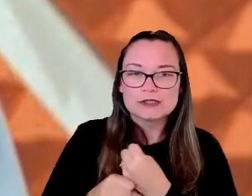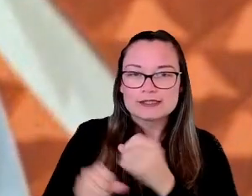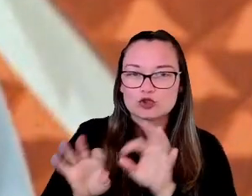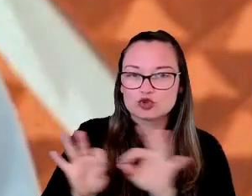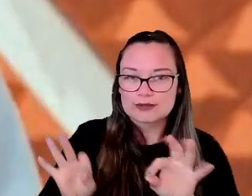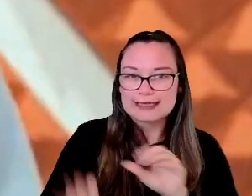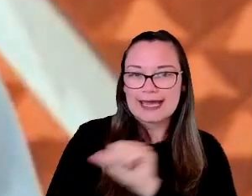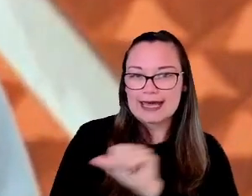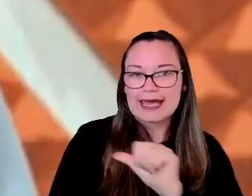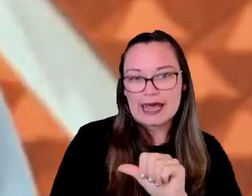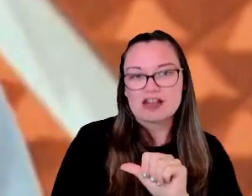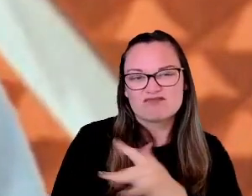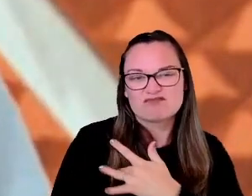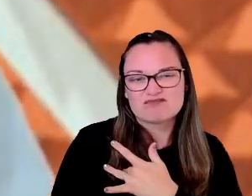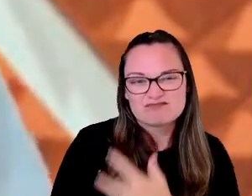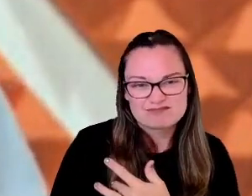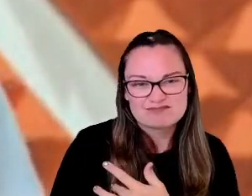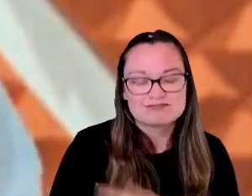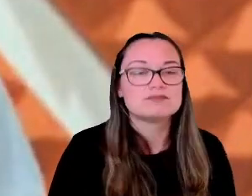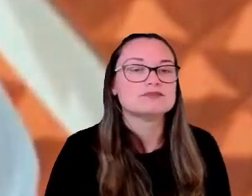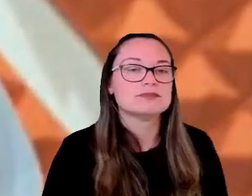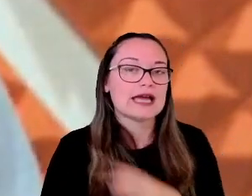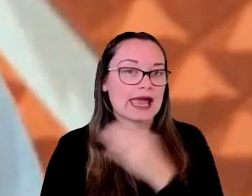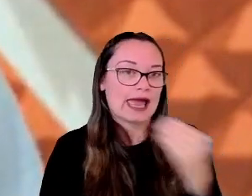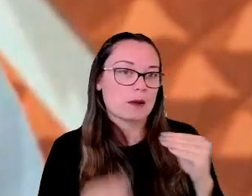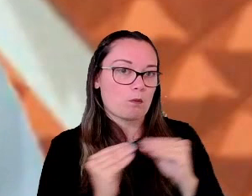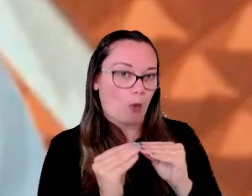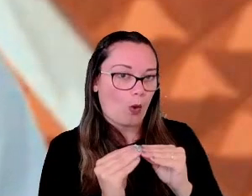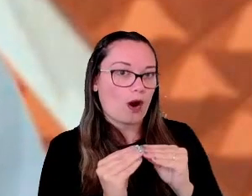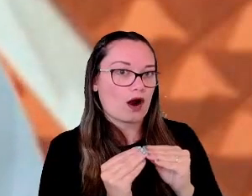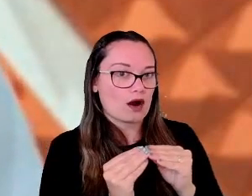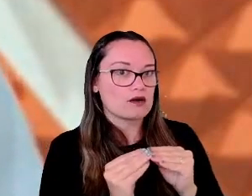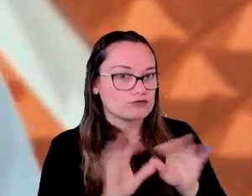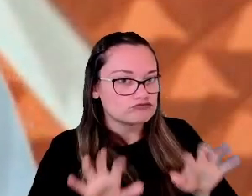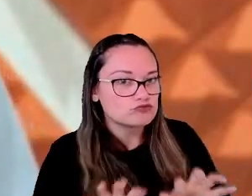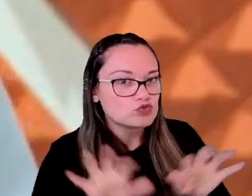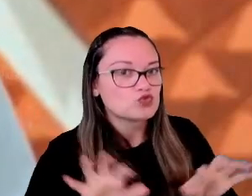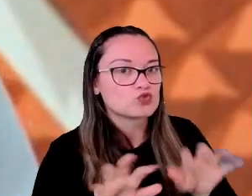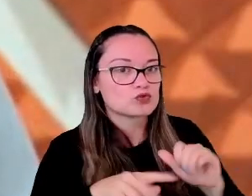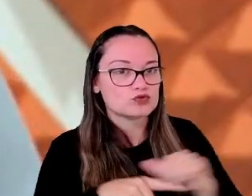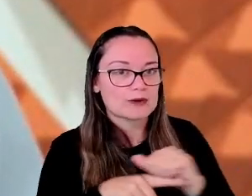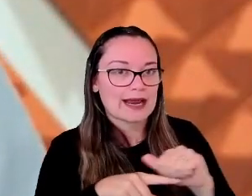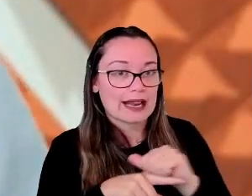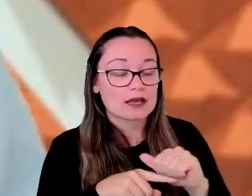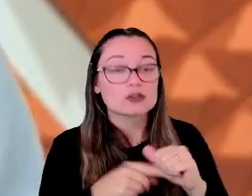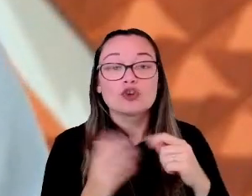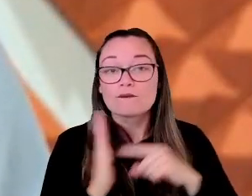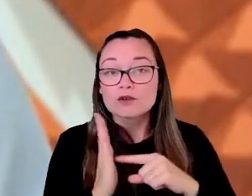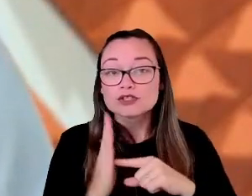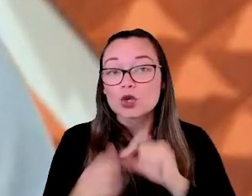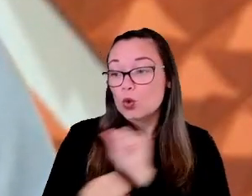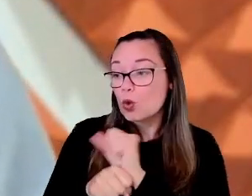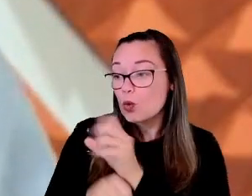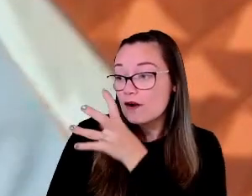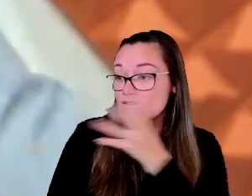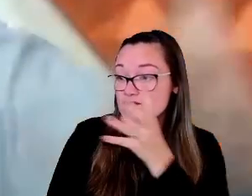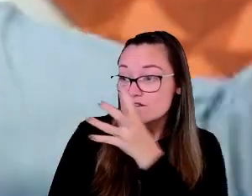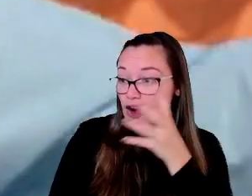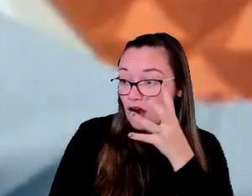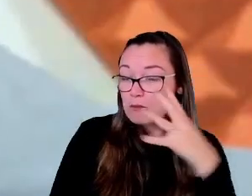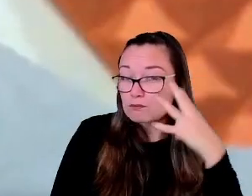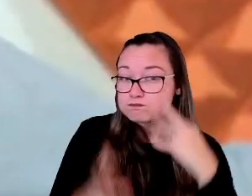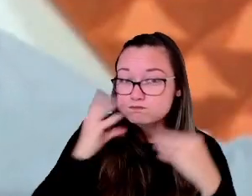associate's degree, and a lot of on-the-job training. So for instance, you could be working at a farm, you could be getting all that experience,